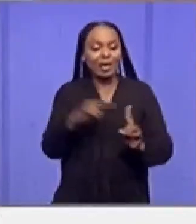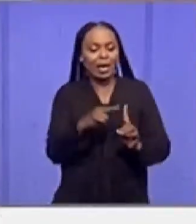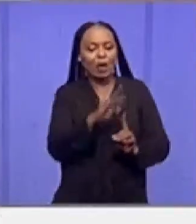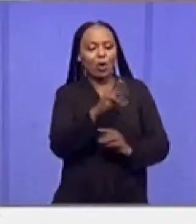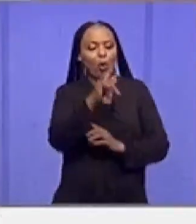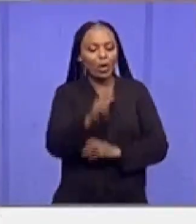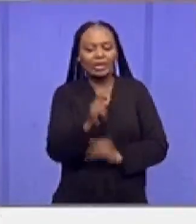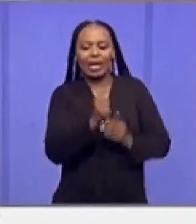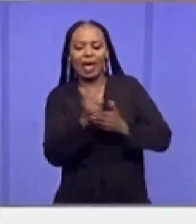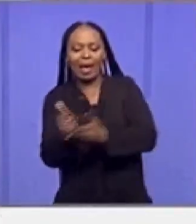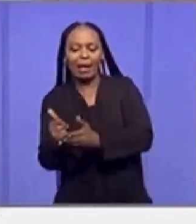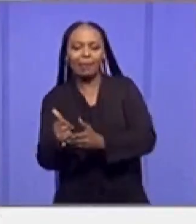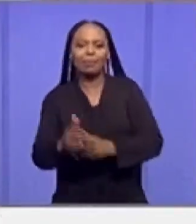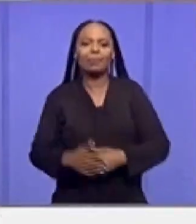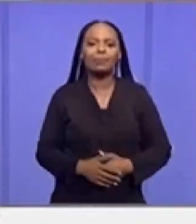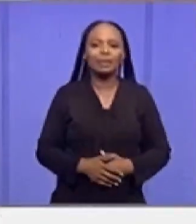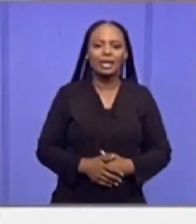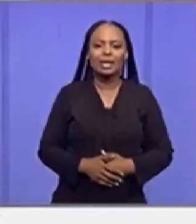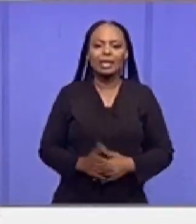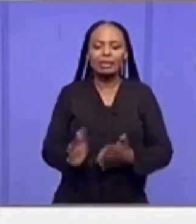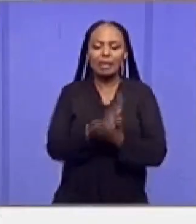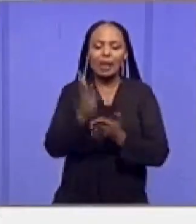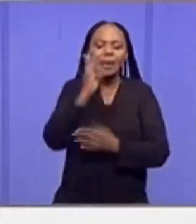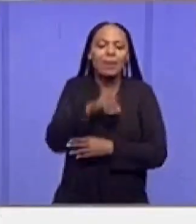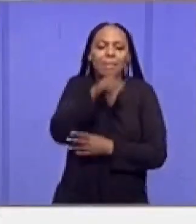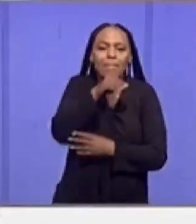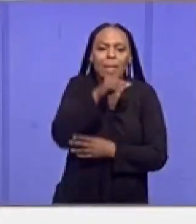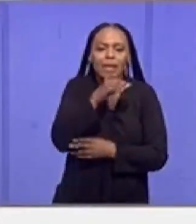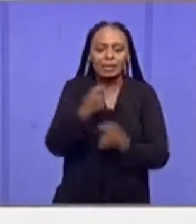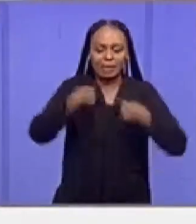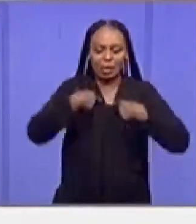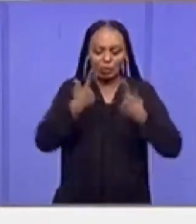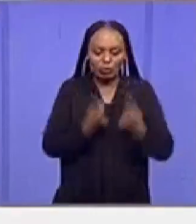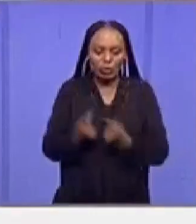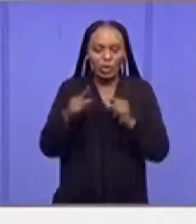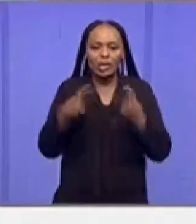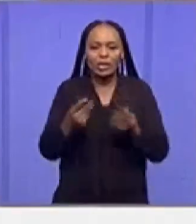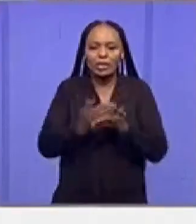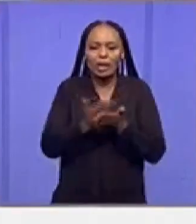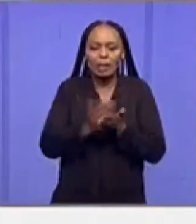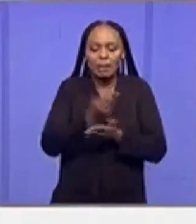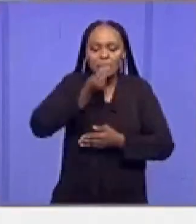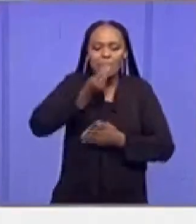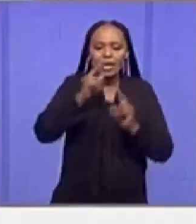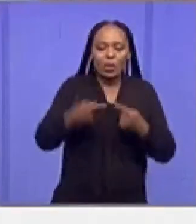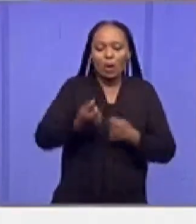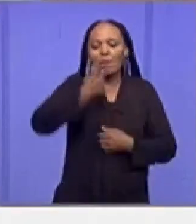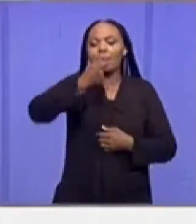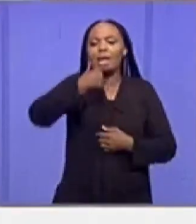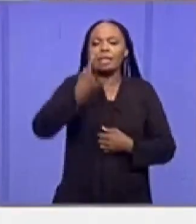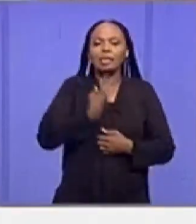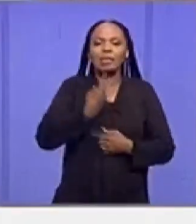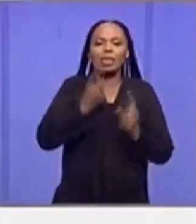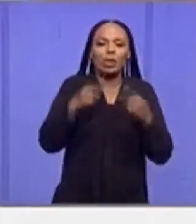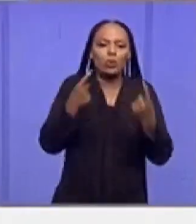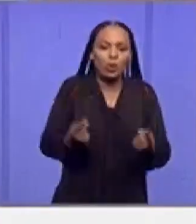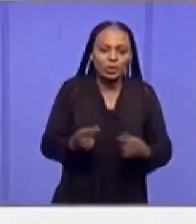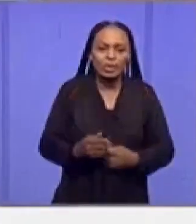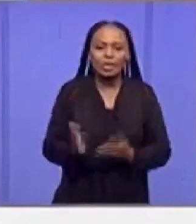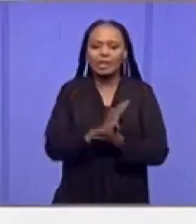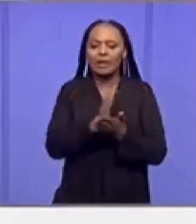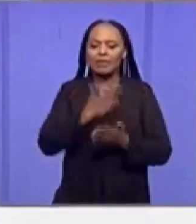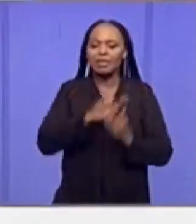these people cannot do something for themselves, such as they cannot feed themselves, they cannot take their medication, and sometimes they feel